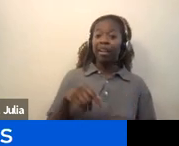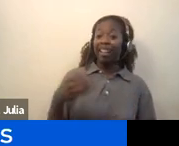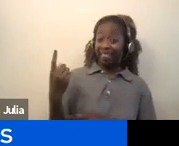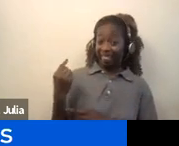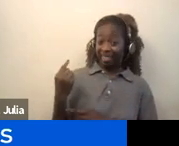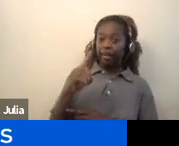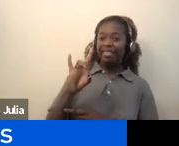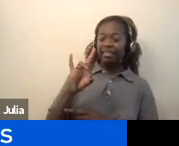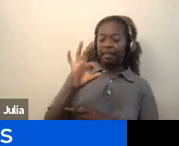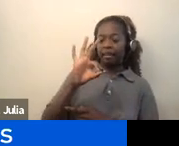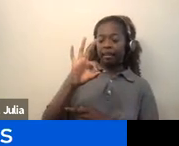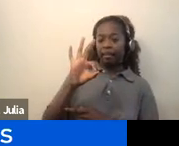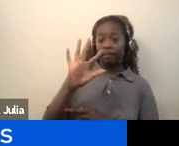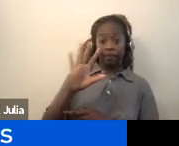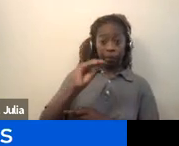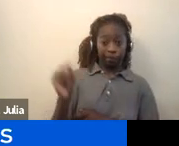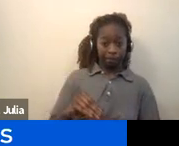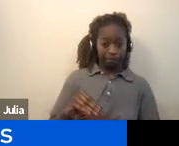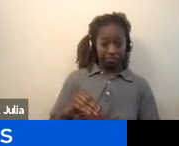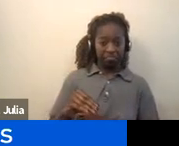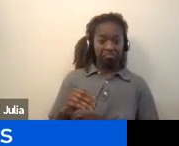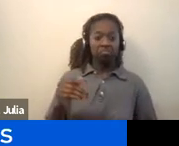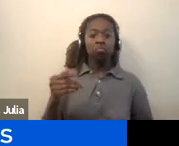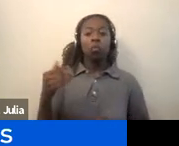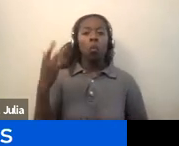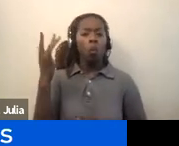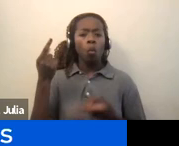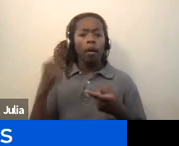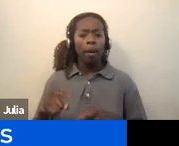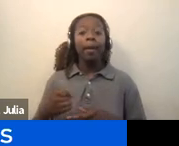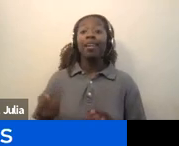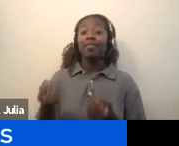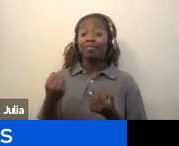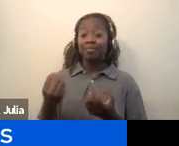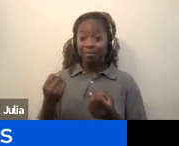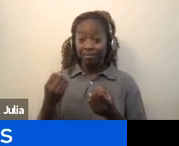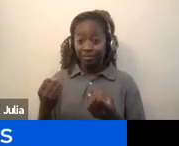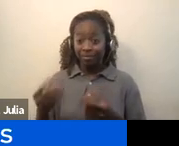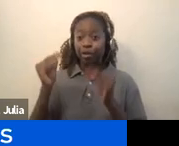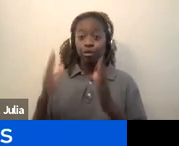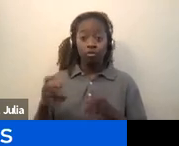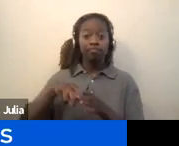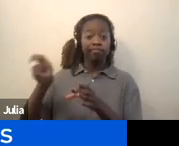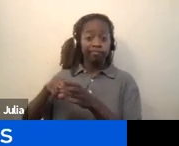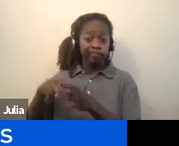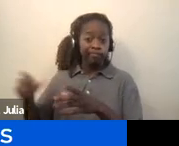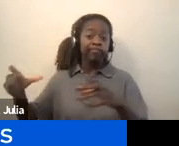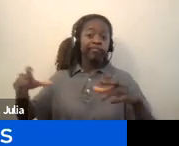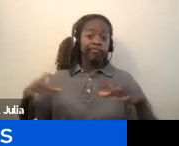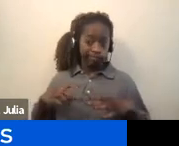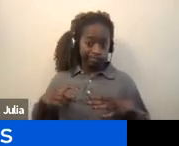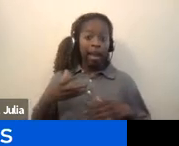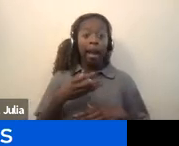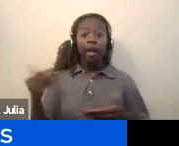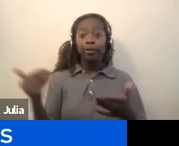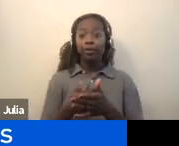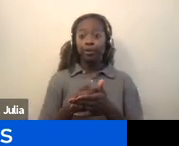year this is due to the higher than usual volume of resignations and retirements and newly posted positions created